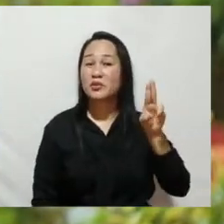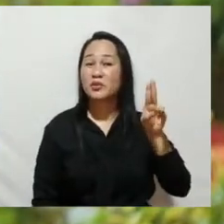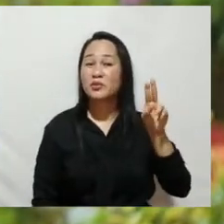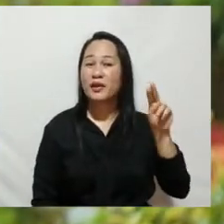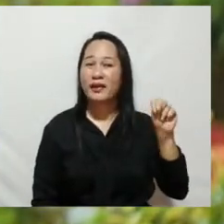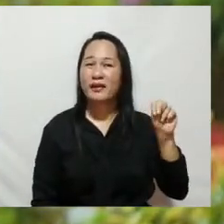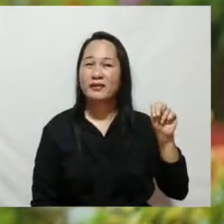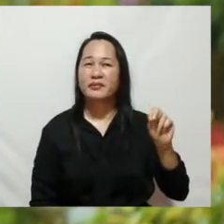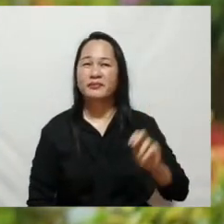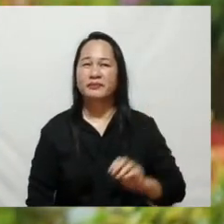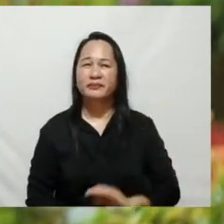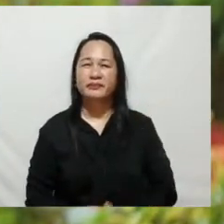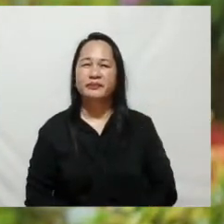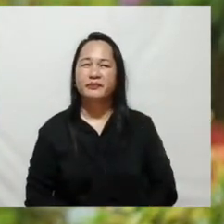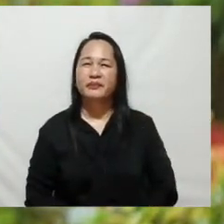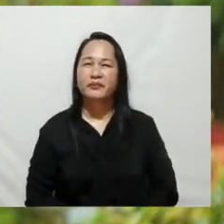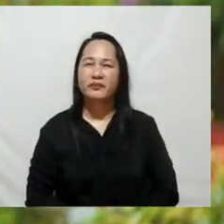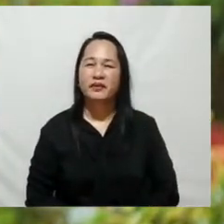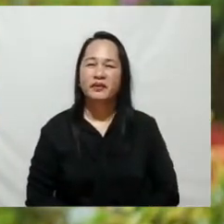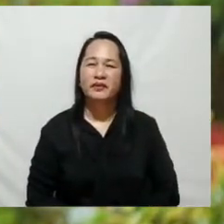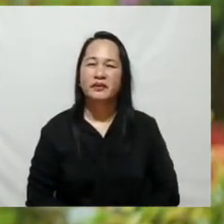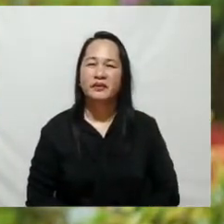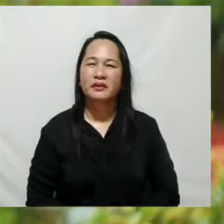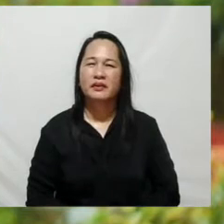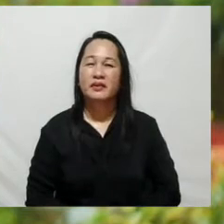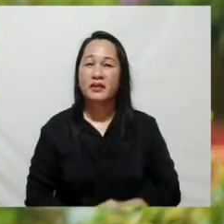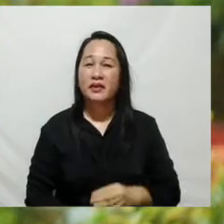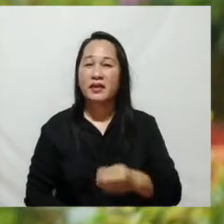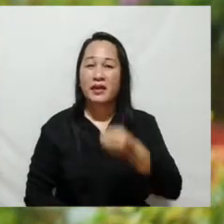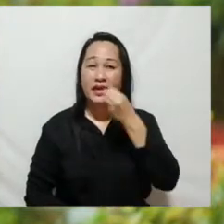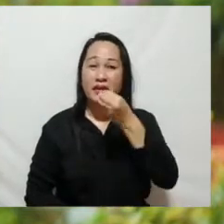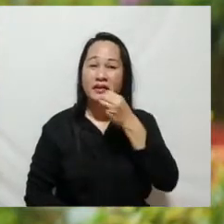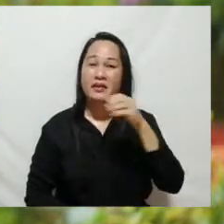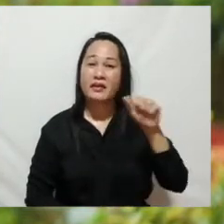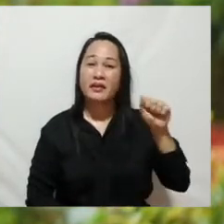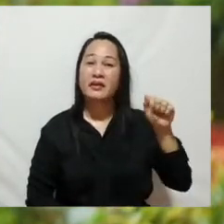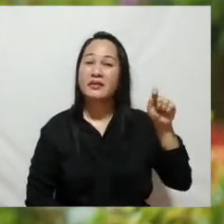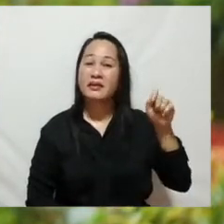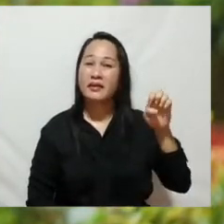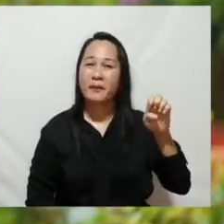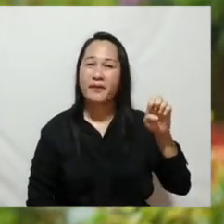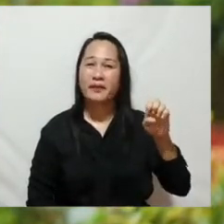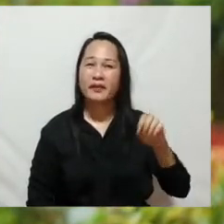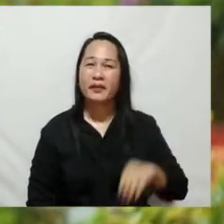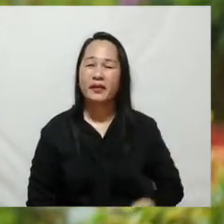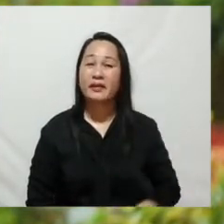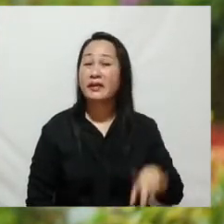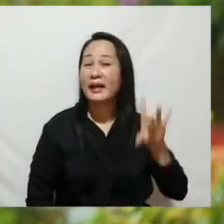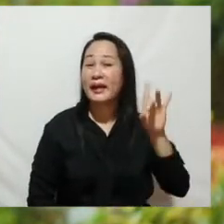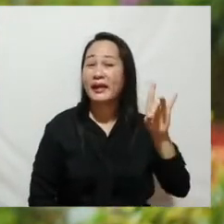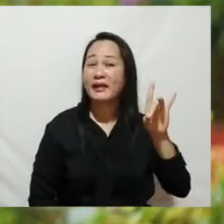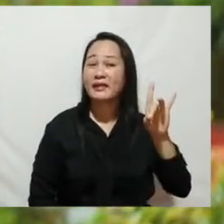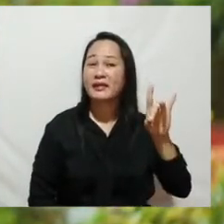S-U-N. Eight. A-T-E and ache.